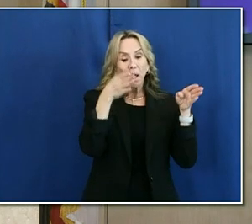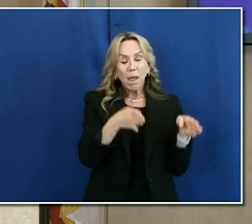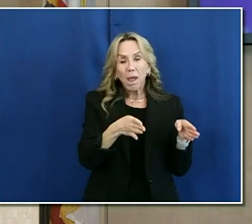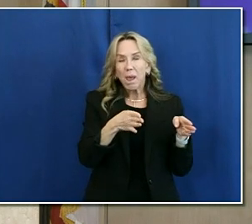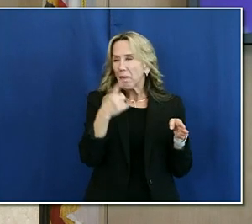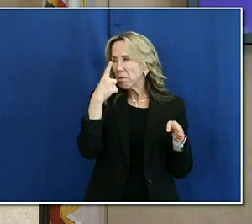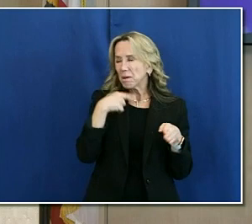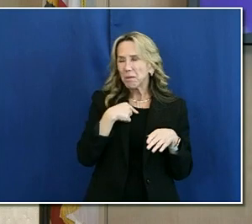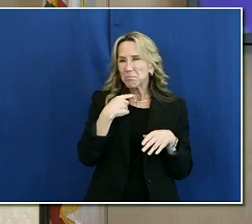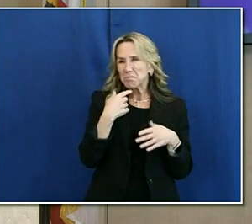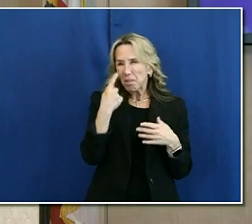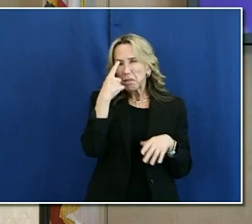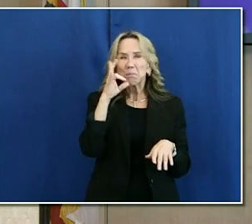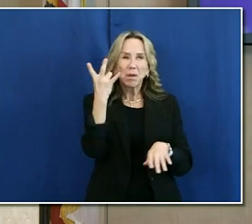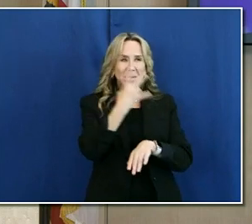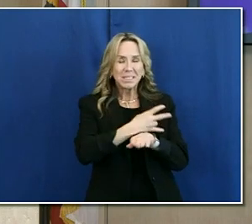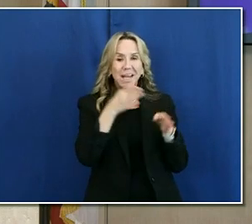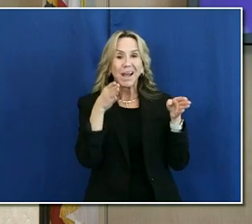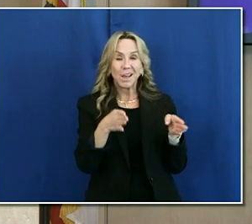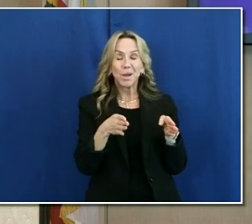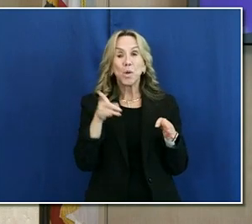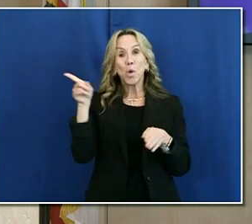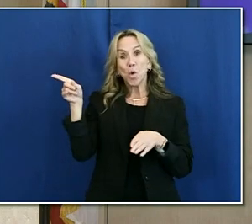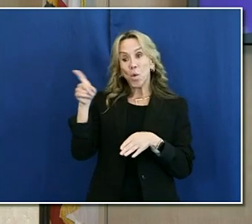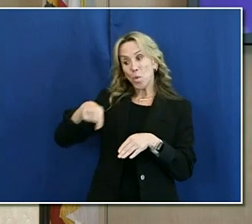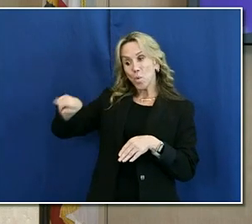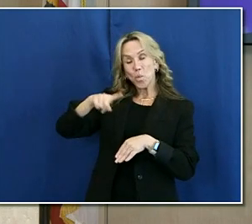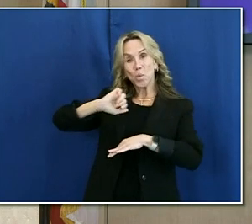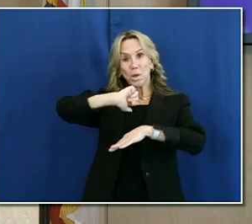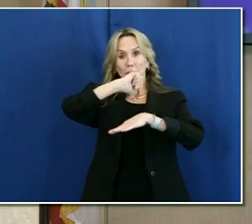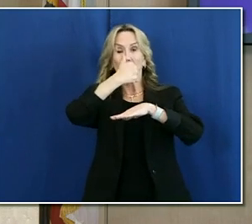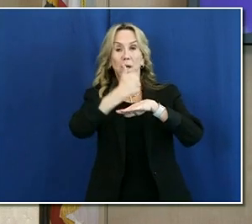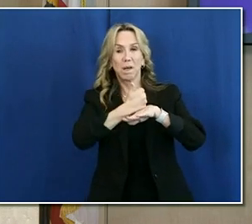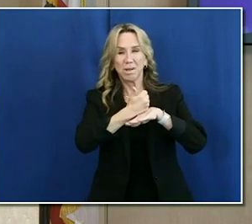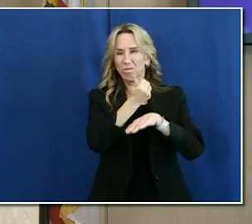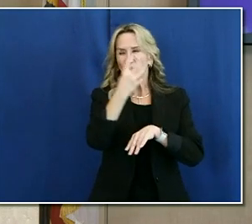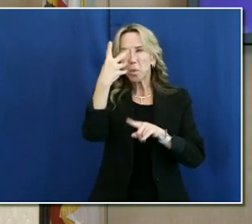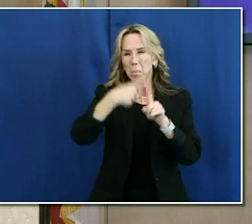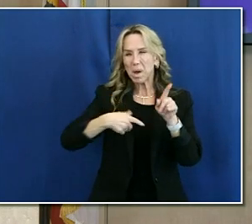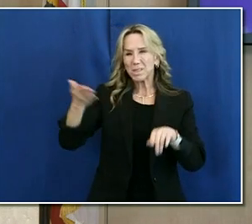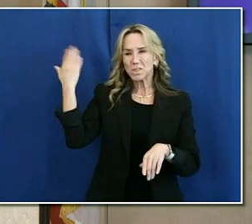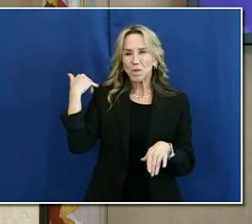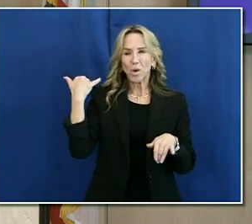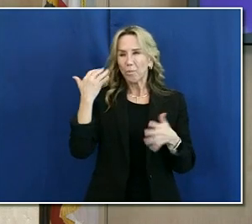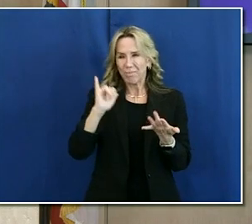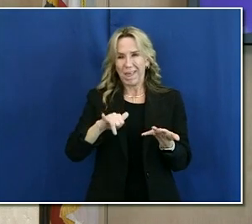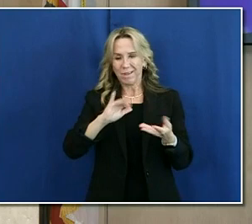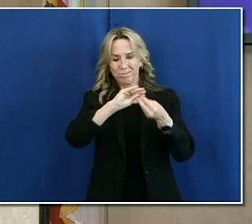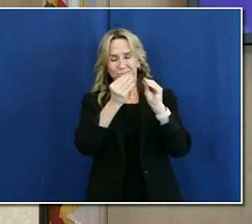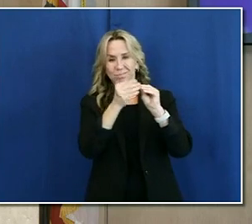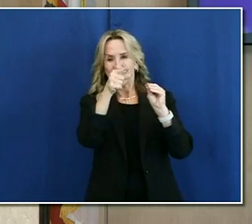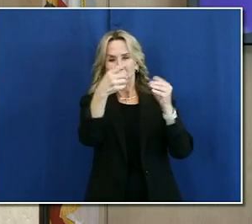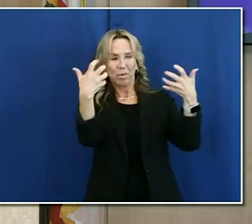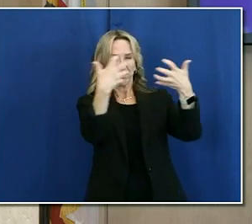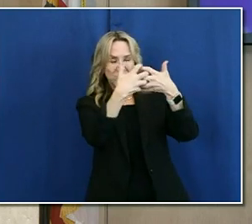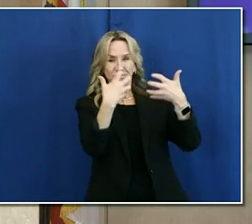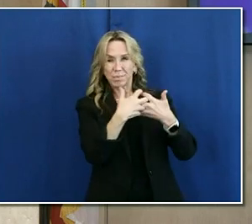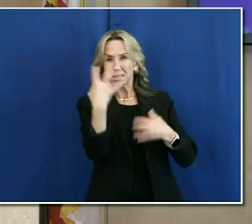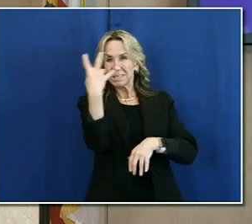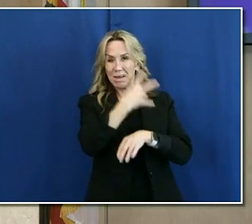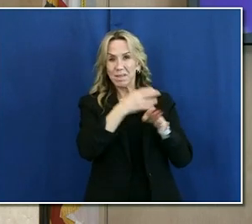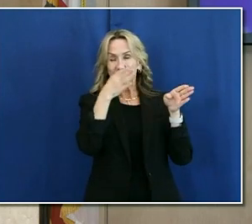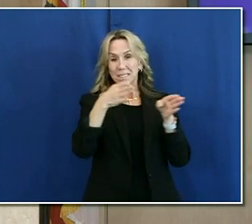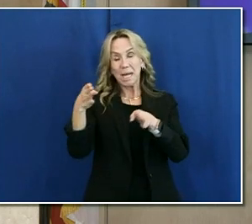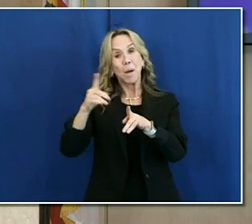believe it is. You guys set that metric a few months ago, I think, when we had very